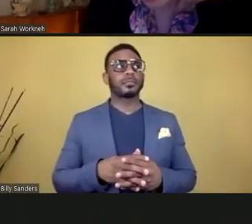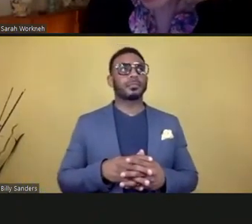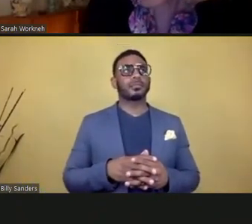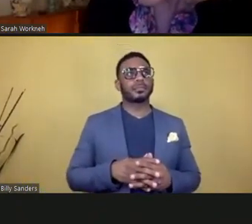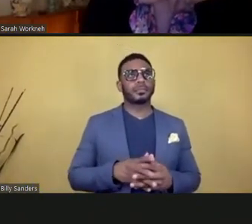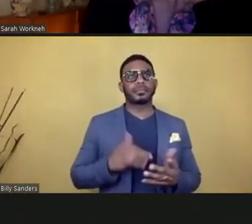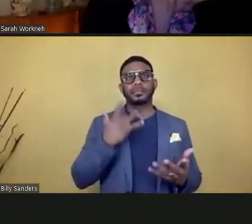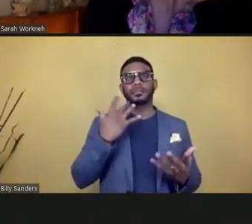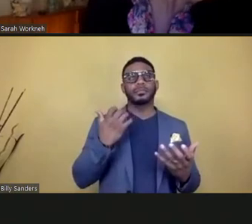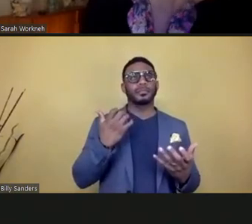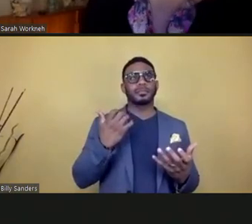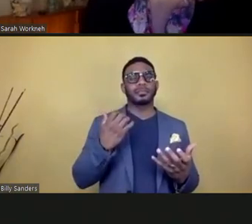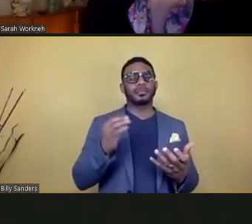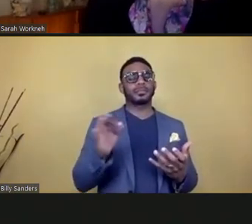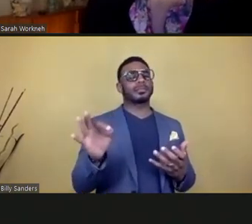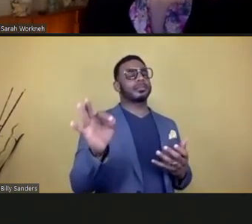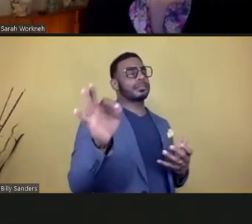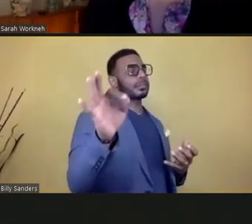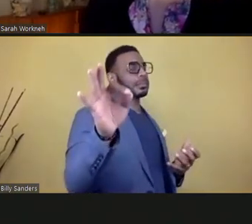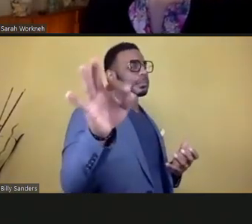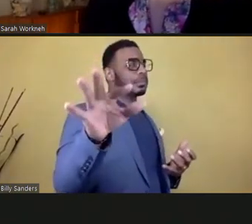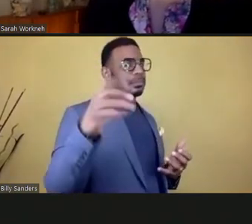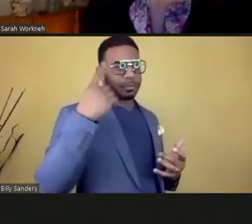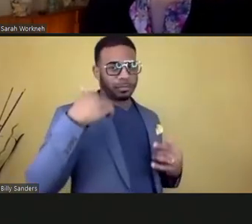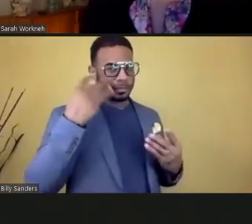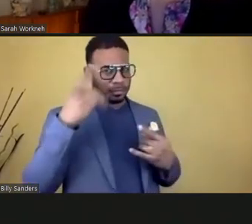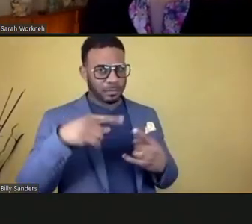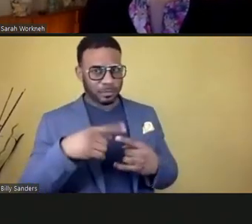And I just want to put a small kind of input in for us to